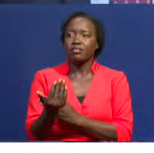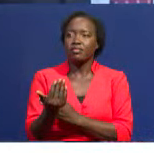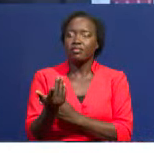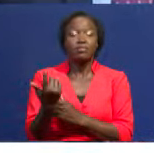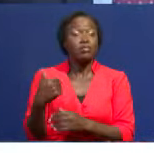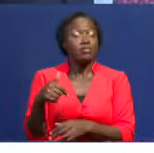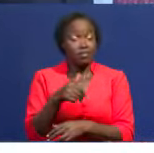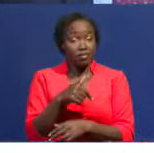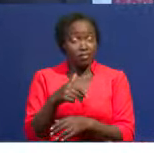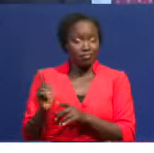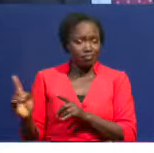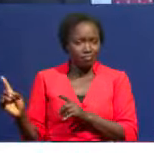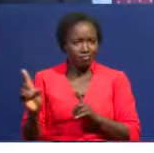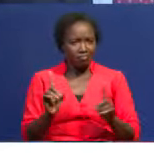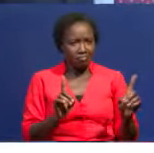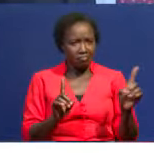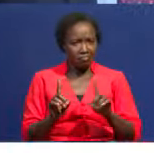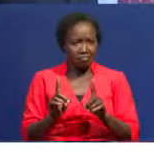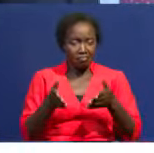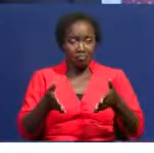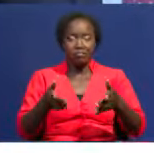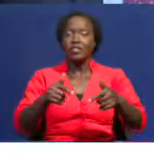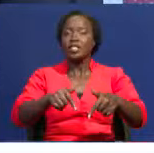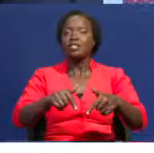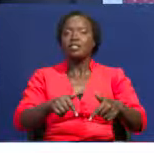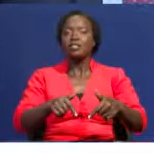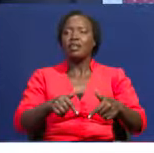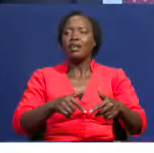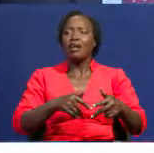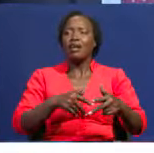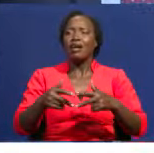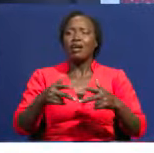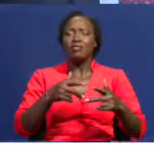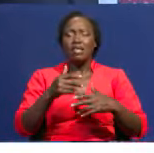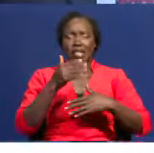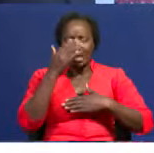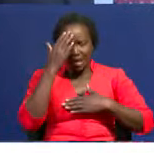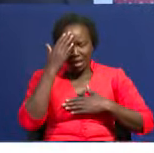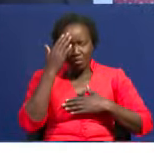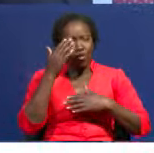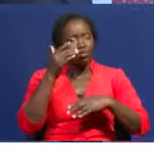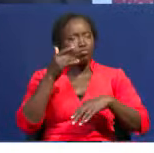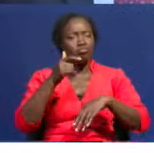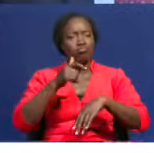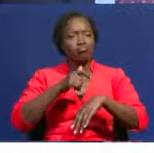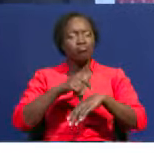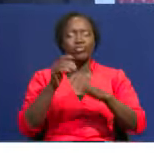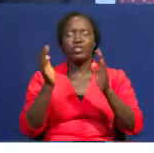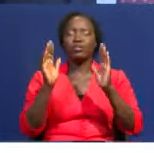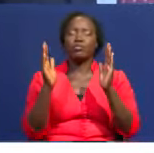We have come here today for a very solemn occasion.